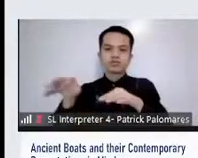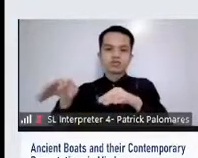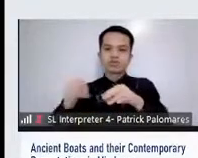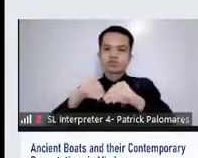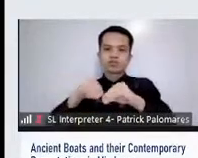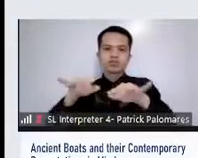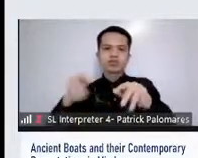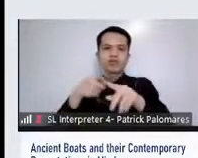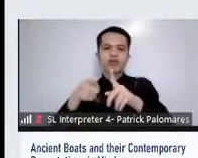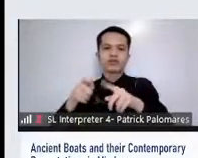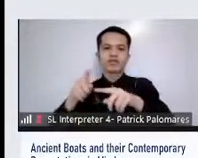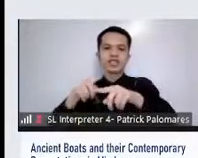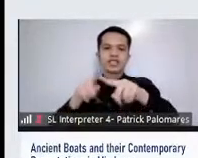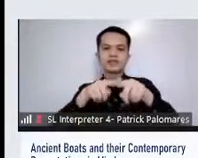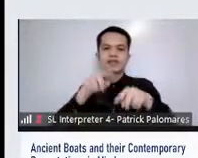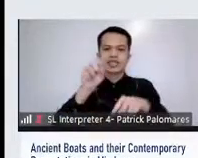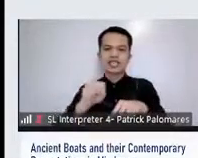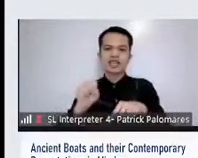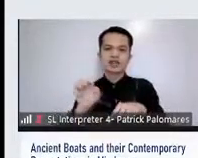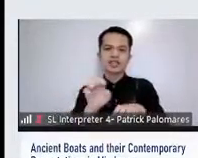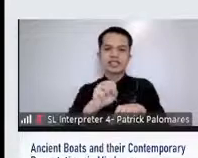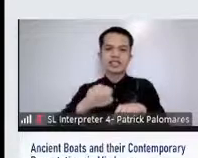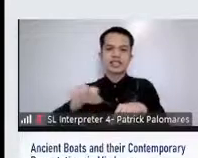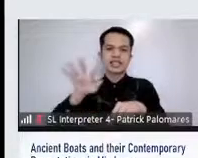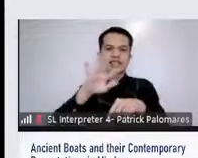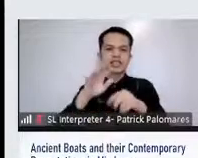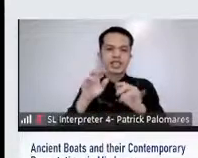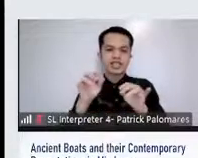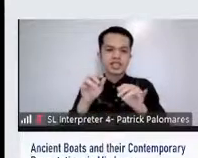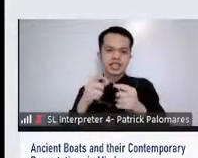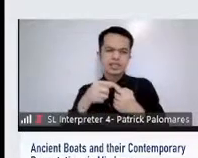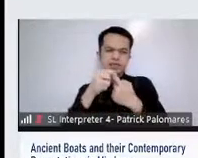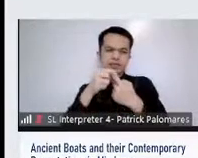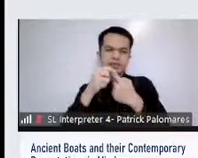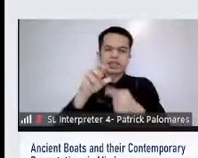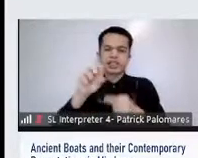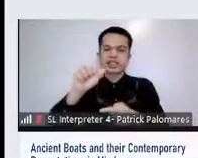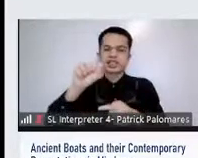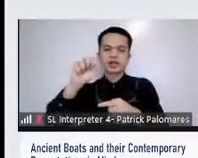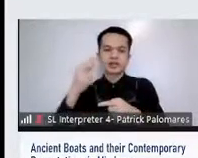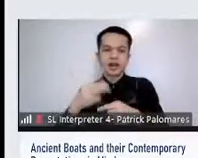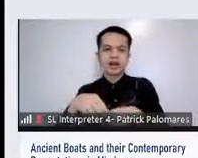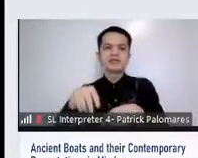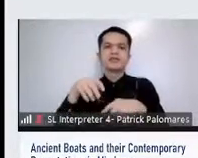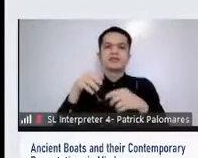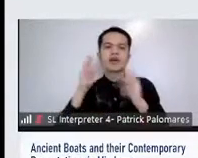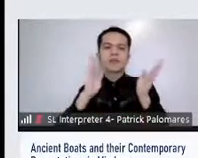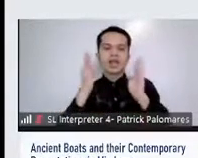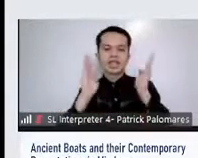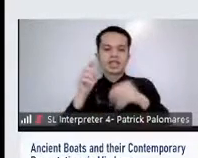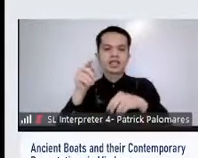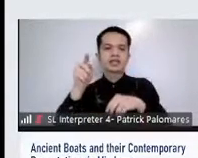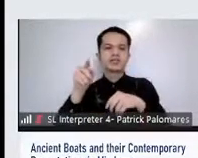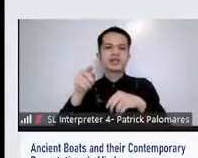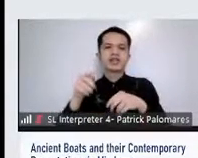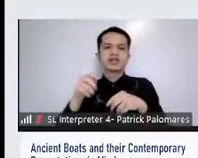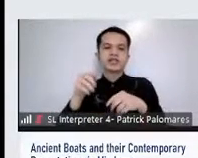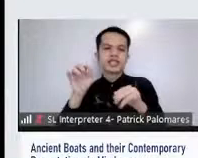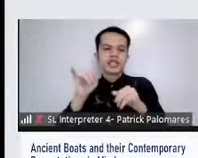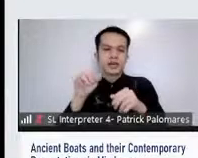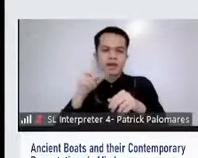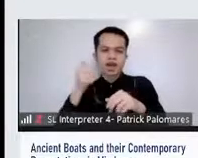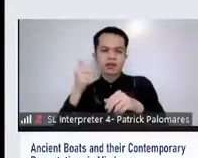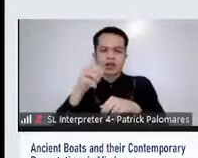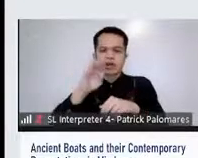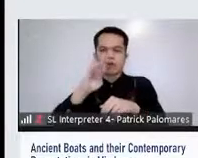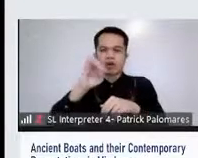Southeast Asia, specifically in Sabah, Malaysia, Sulawesi, Indonesia, the eastern coast of Borneo, and